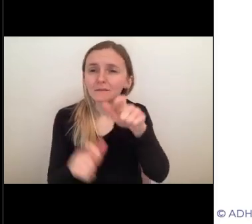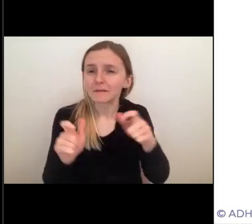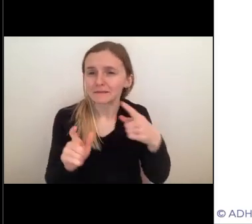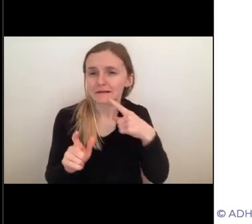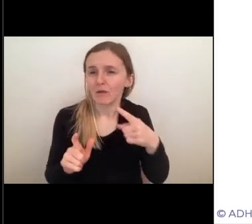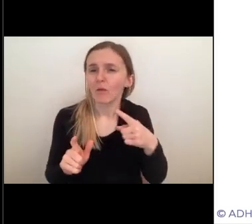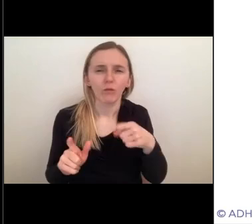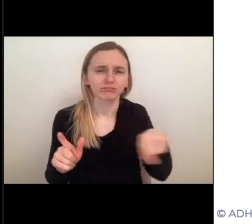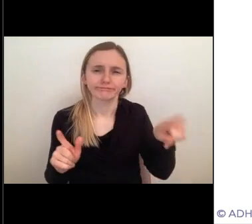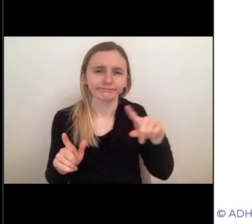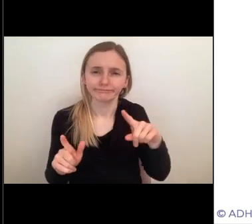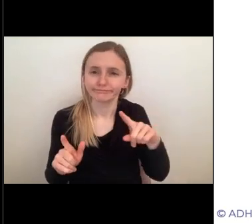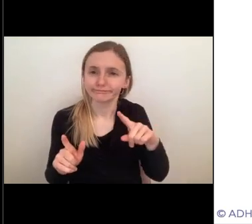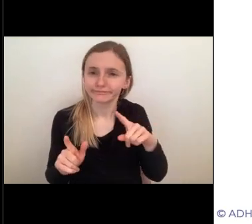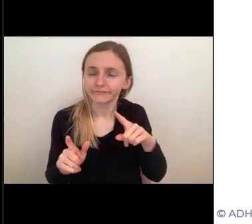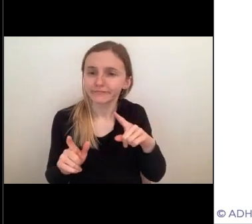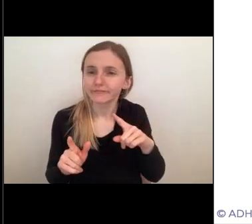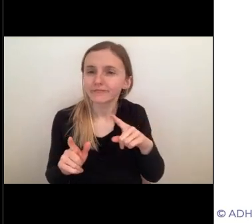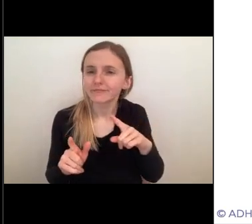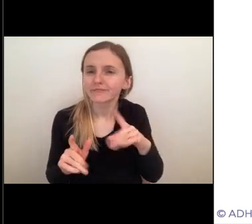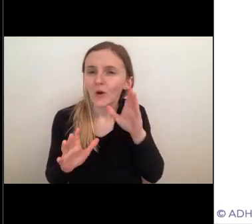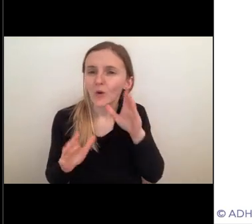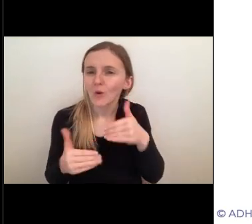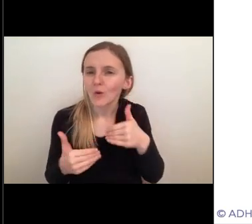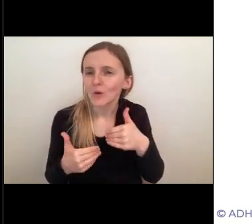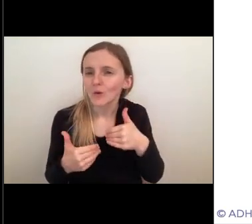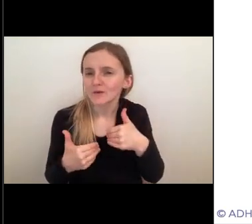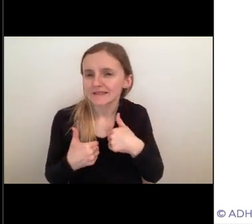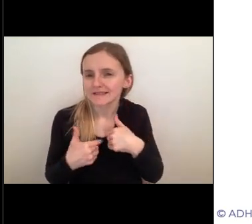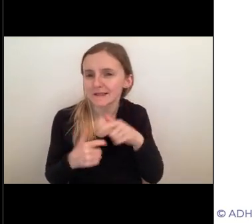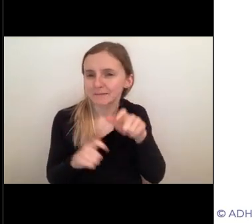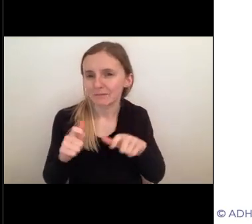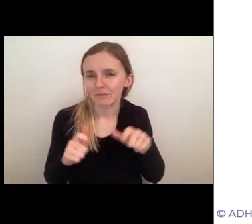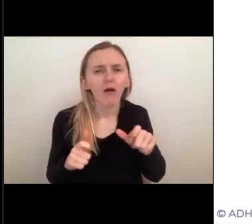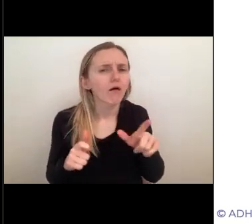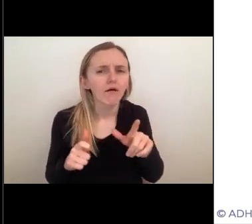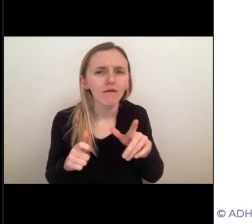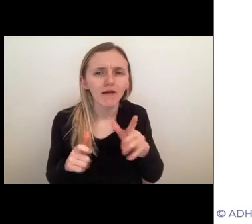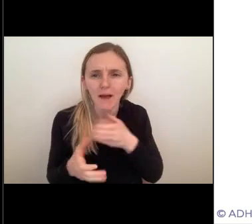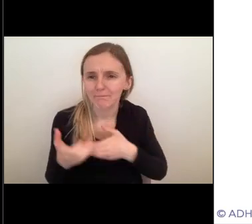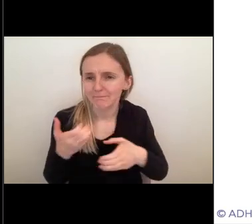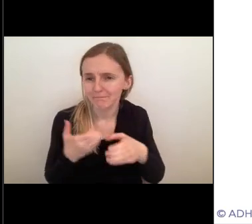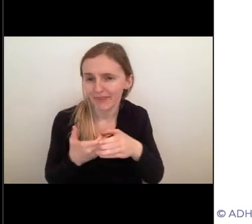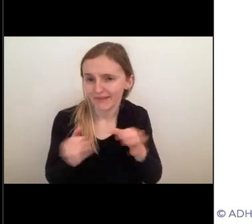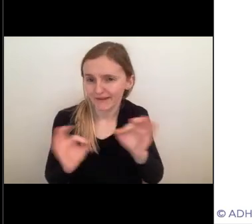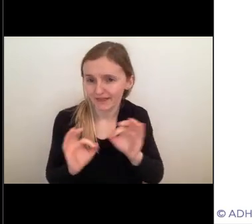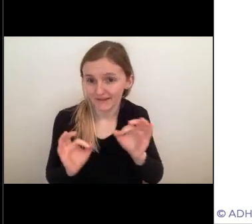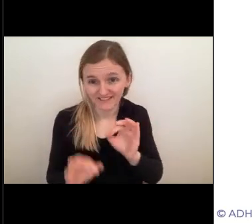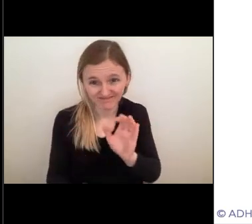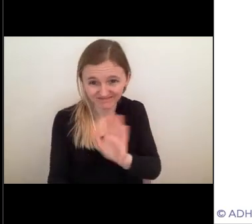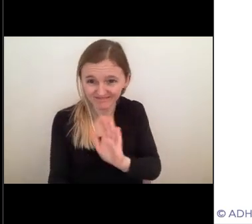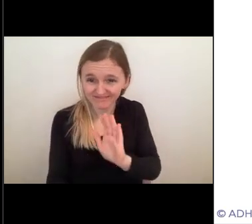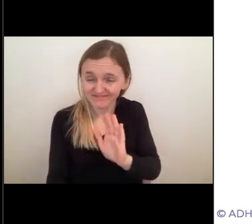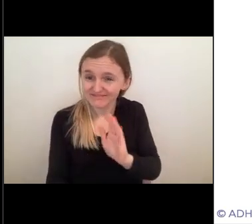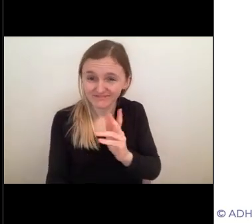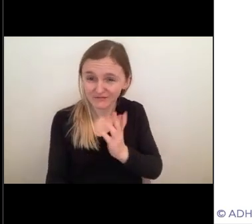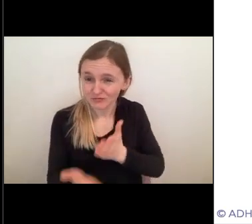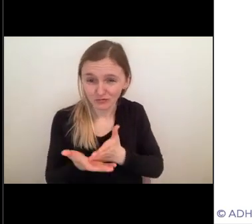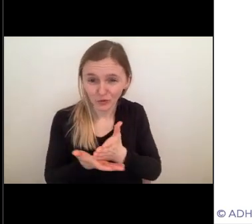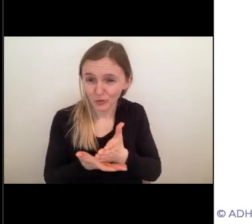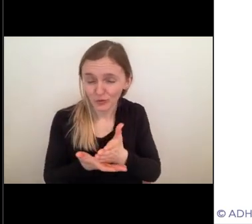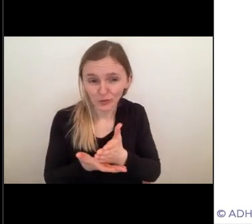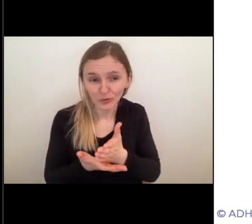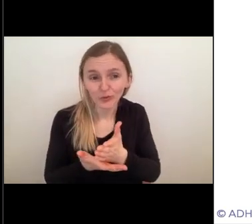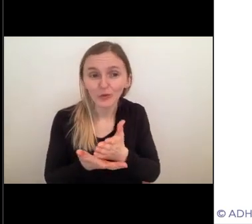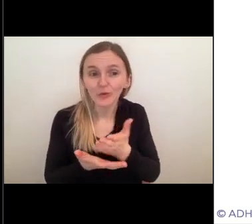we talk about our autistic young people, there's this myth that our autistic young people don't feel empathy, and actually what it tends to be is that they